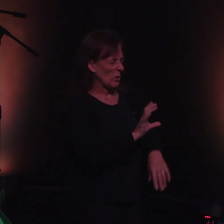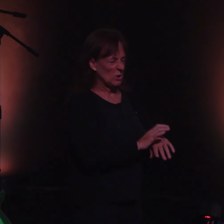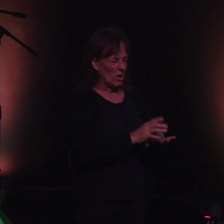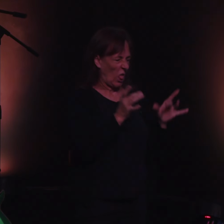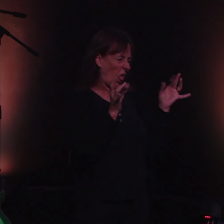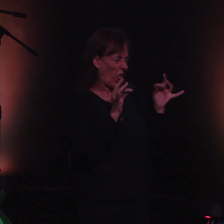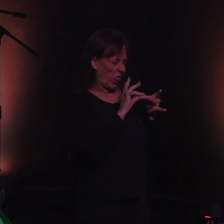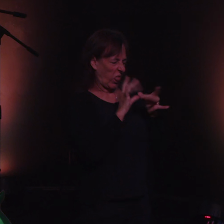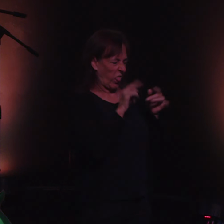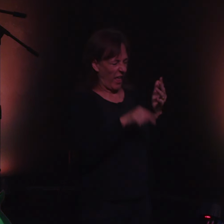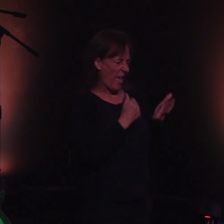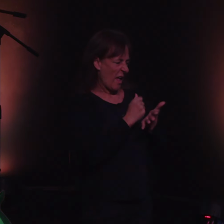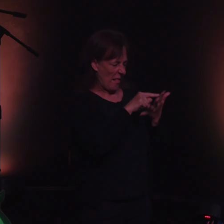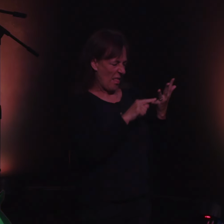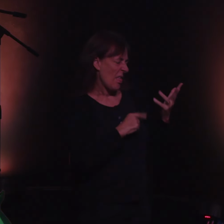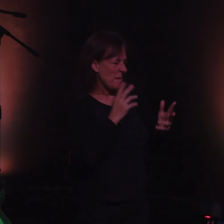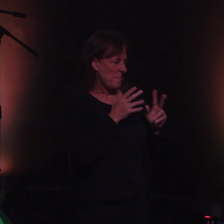all kinds of things.